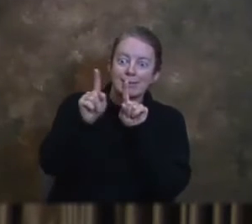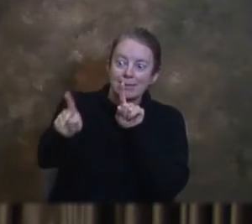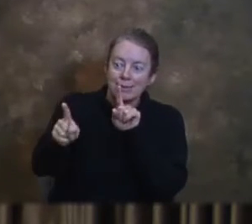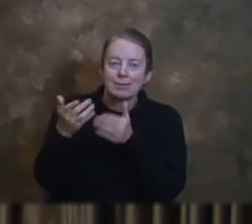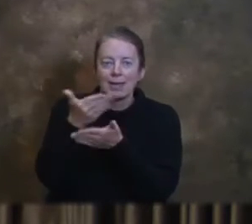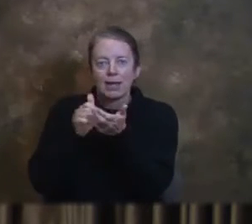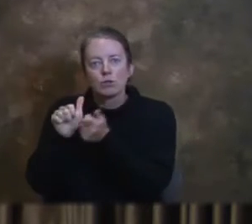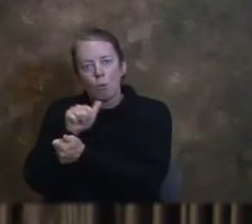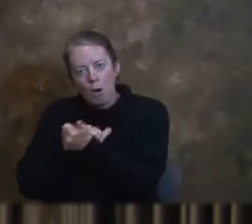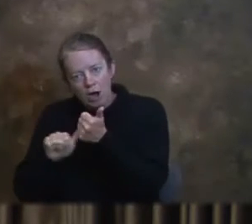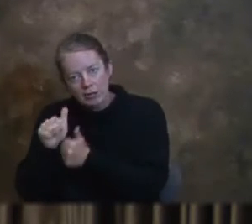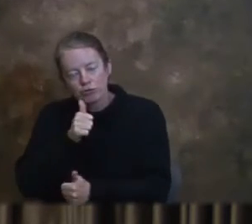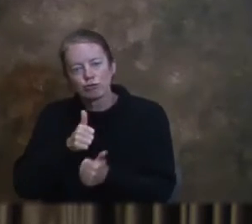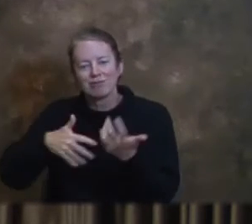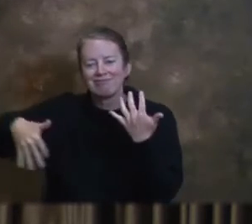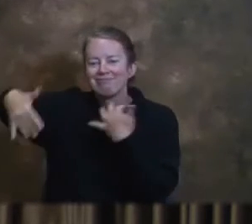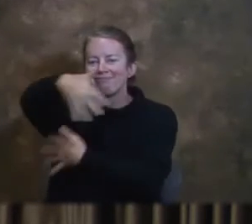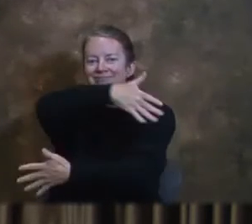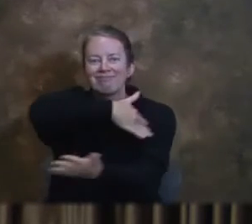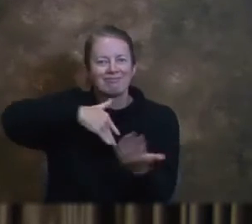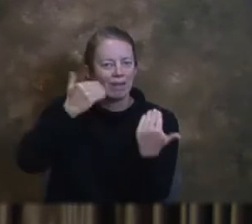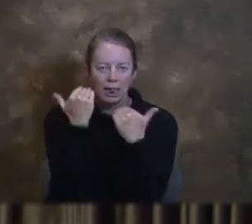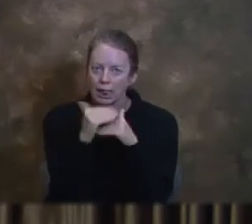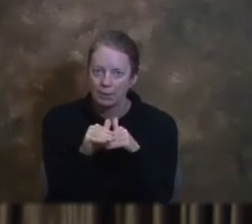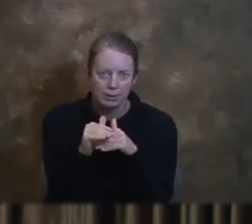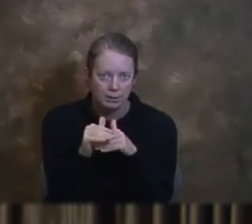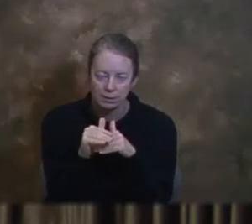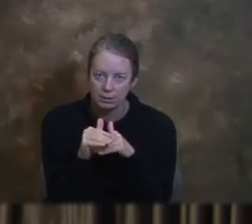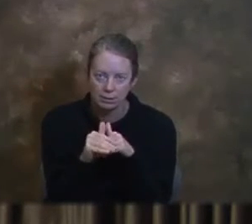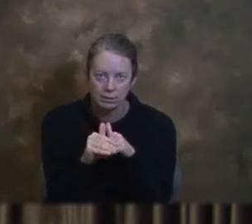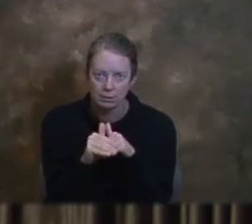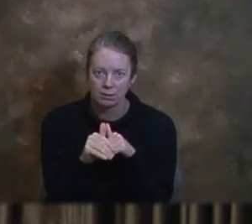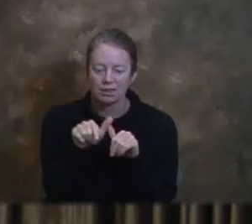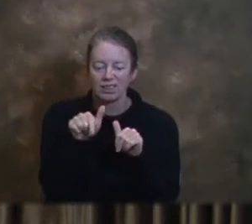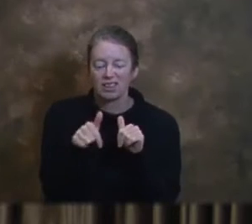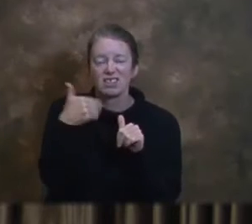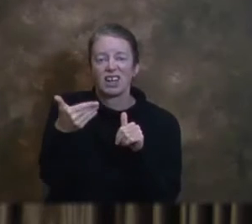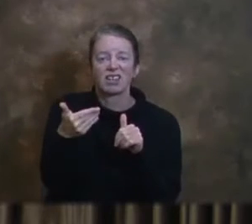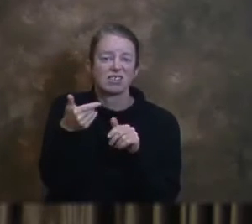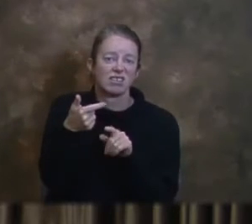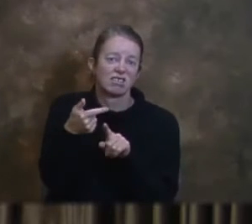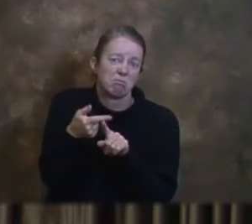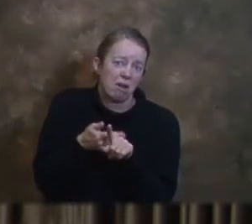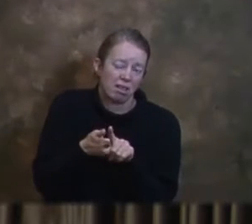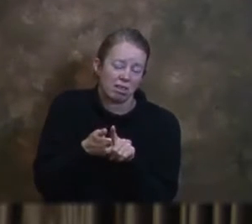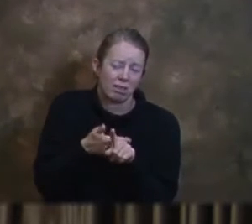your interactions. Like this is going to be a really hard few weeks.